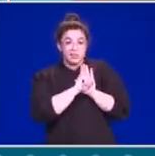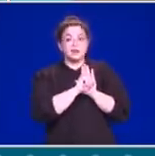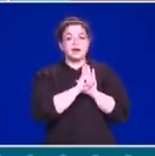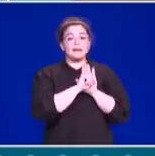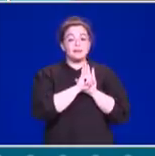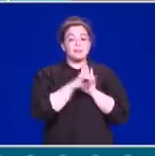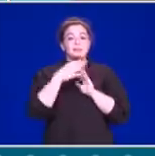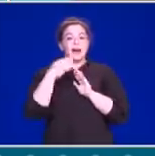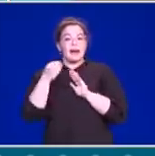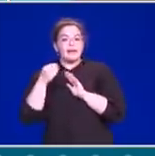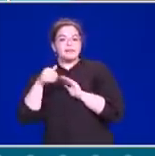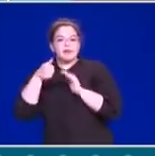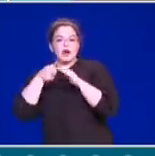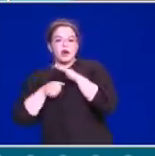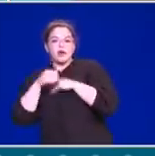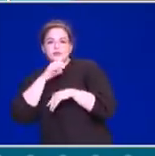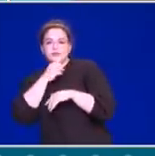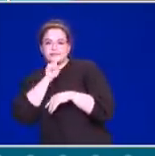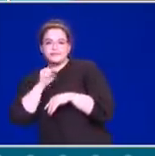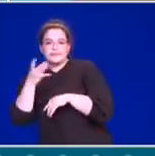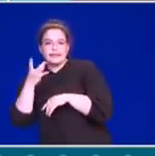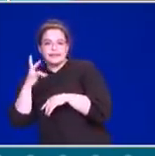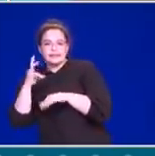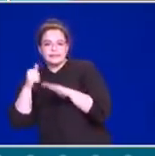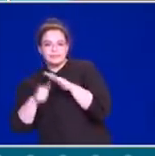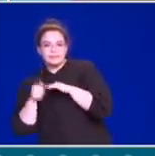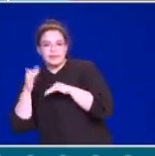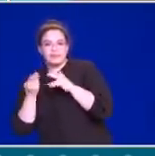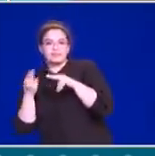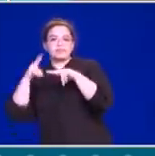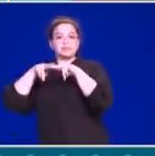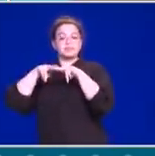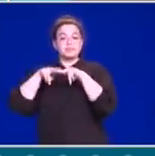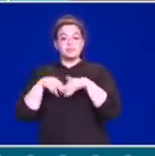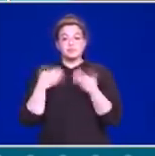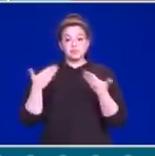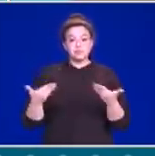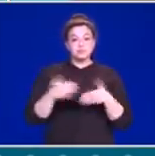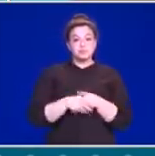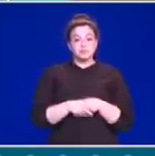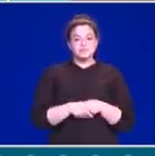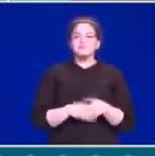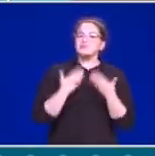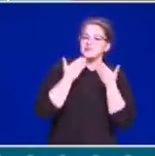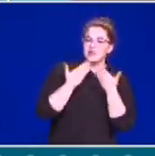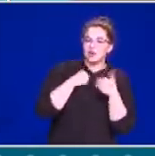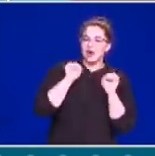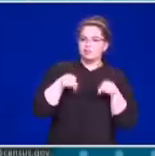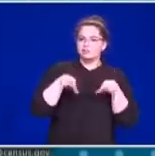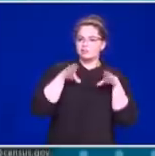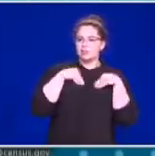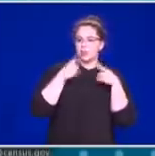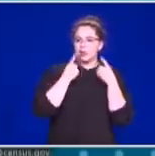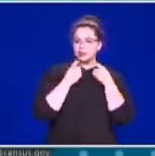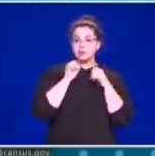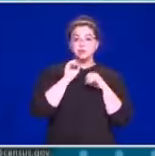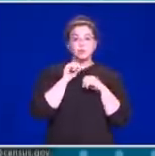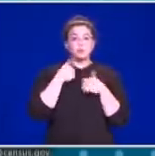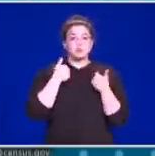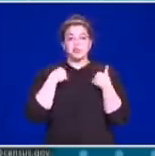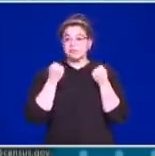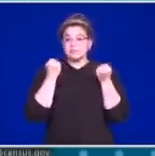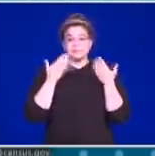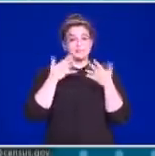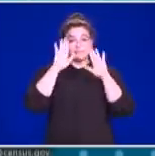self-identification, and the under 18 population going up. Gentlemen? Thank you, Michael. I can take that one. So we have a lot of